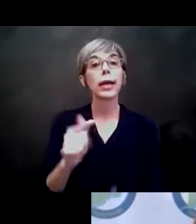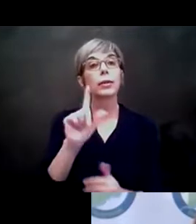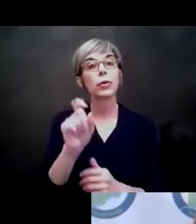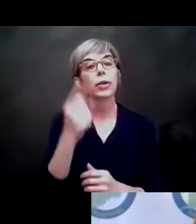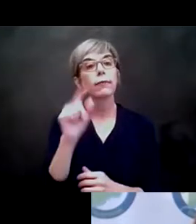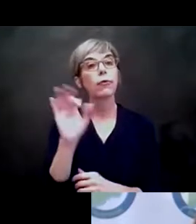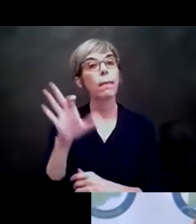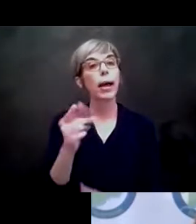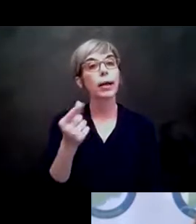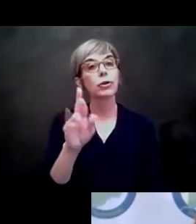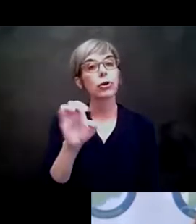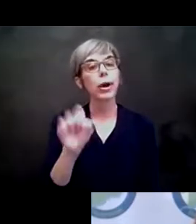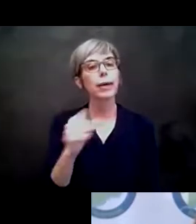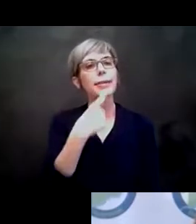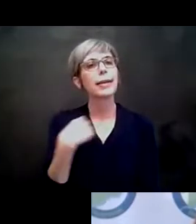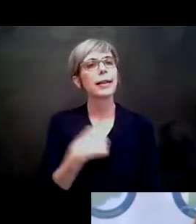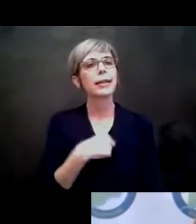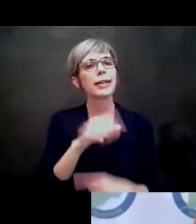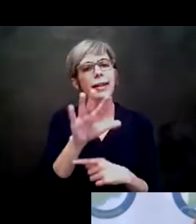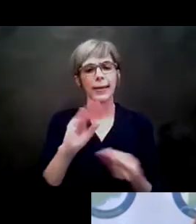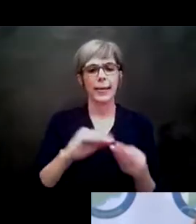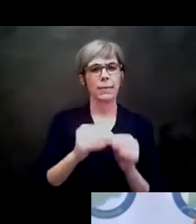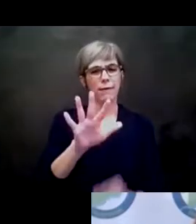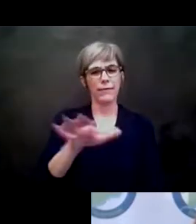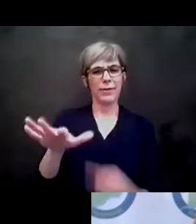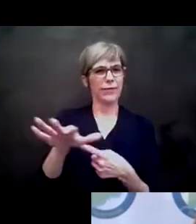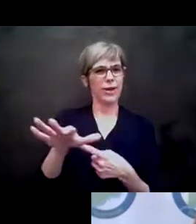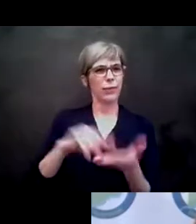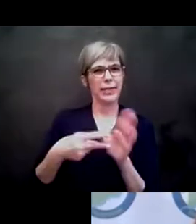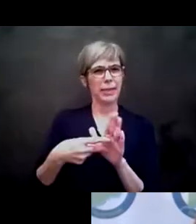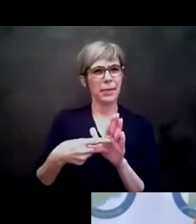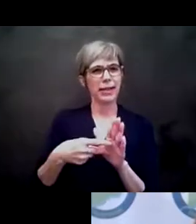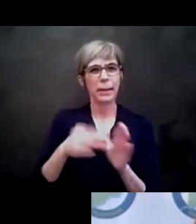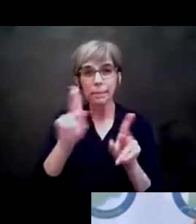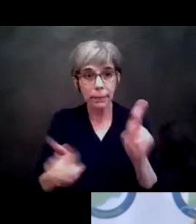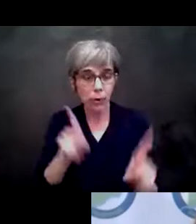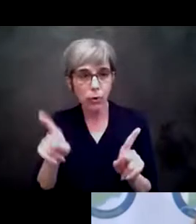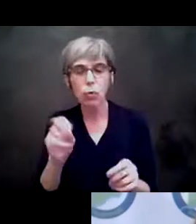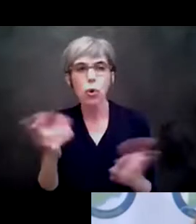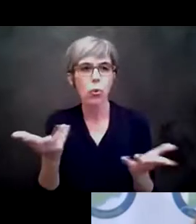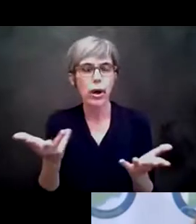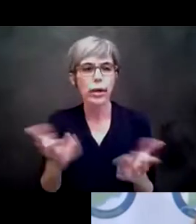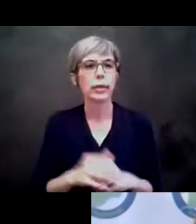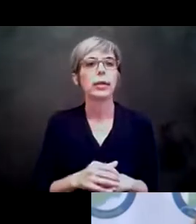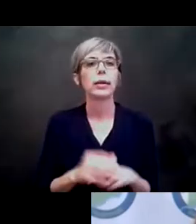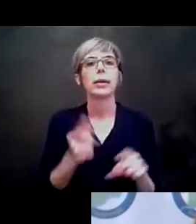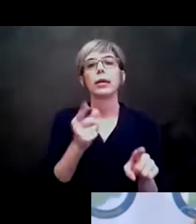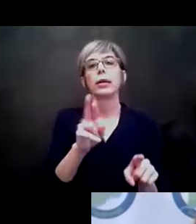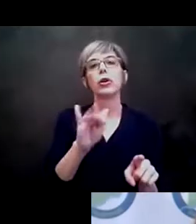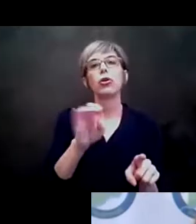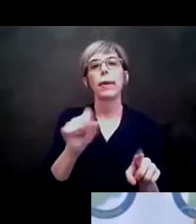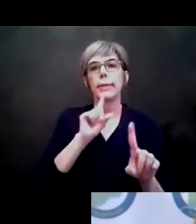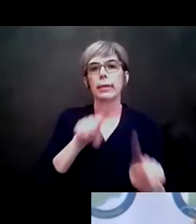Can you tell us what the 55 refers to? Was that people or pantry sites? No, it refers to 55